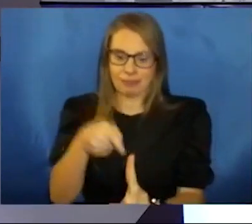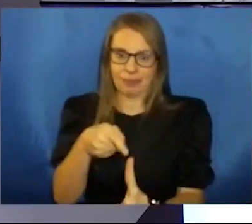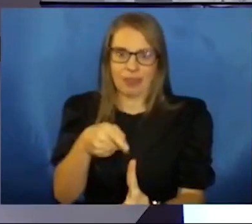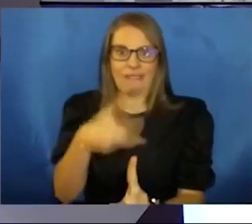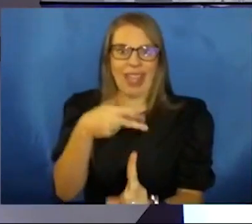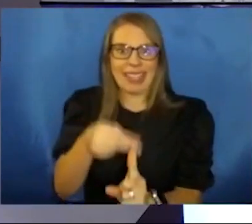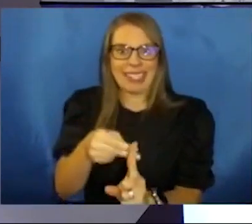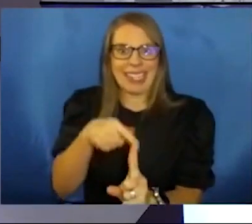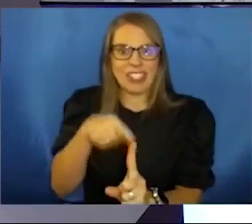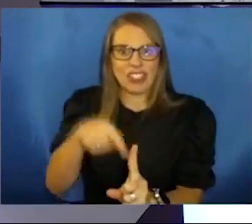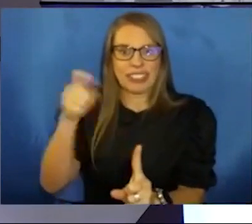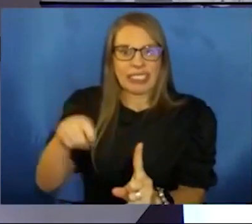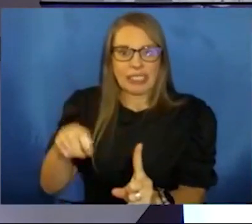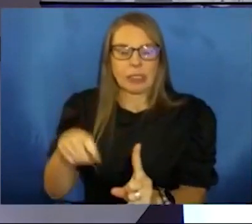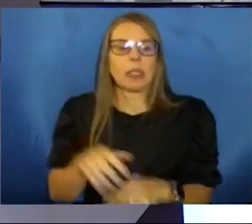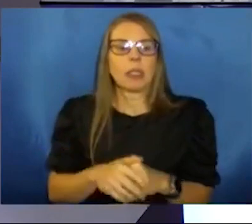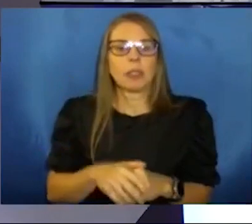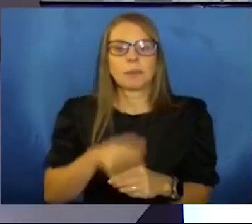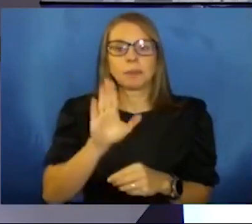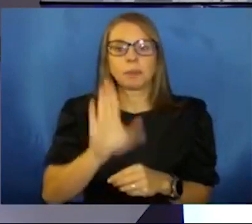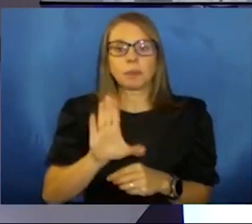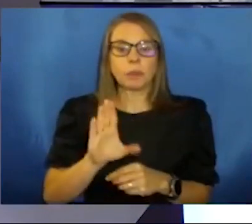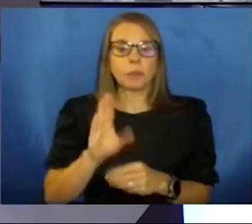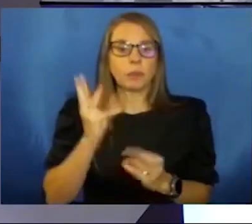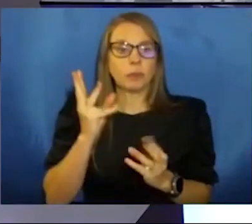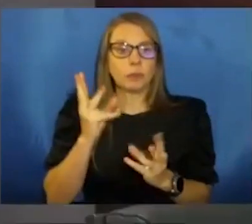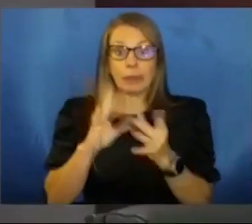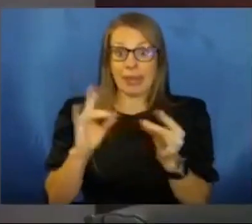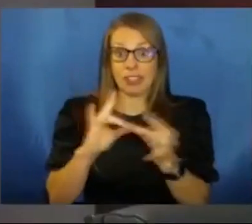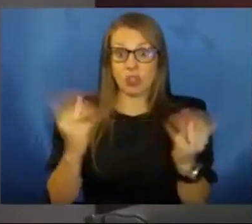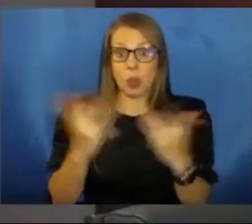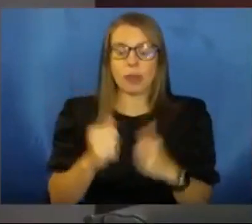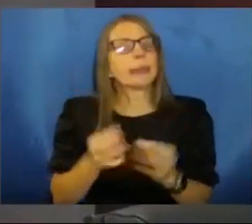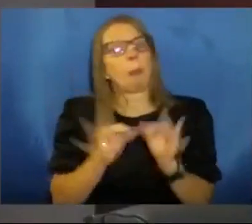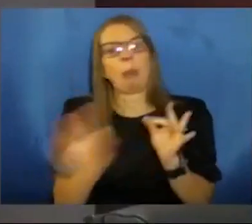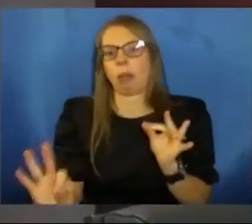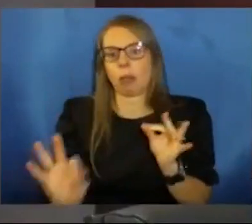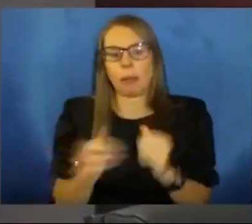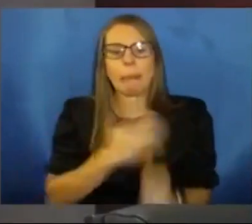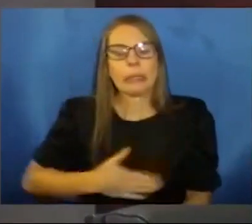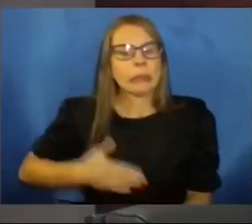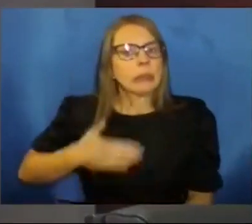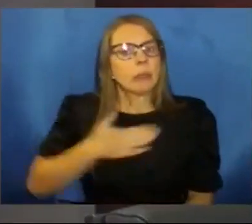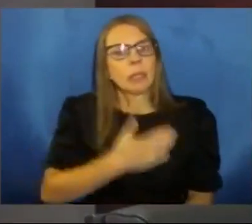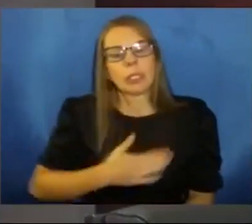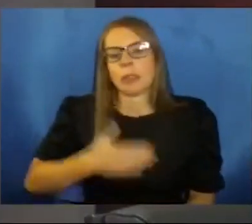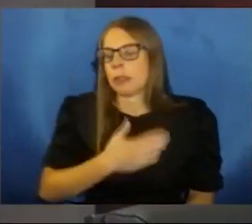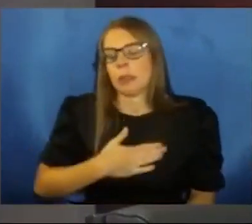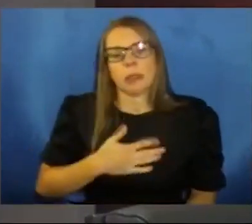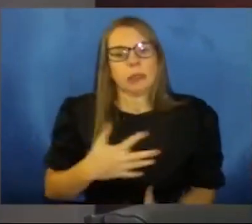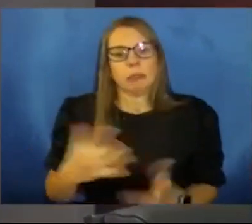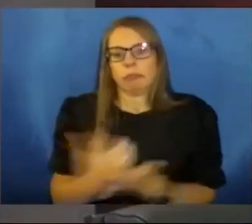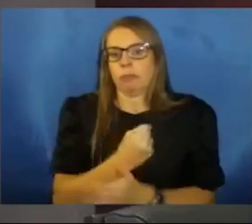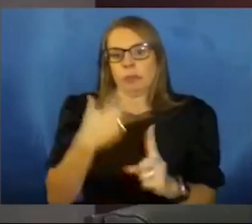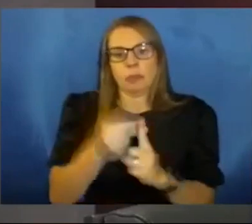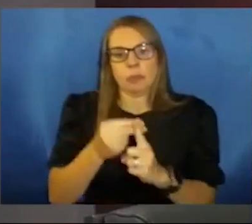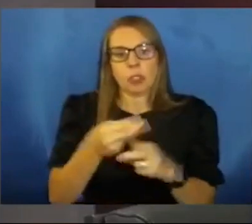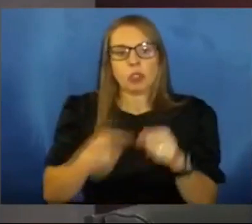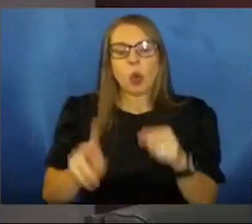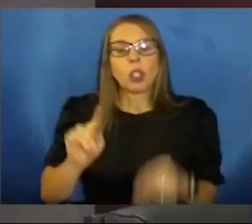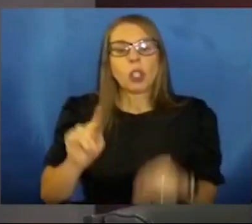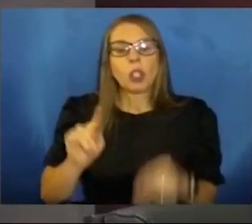having to make choices. And having to make choices in terms of who gets care and who doesn't. Right. We don't want that. And absolutely not. And this all comes back to one